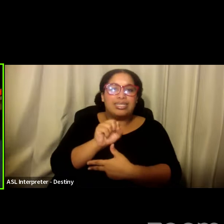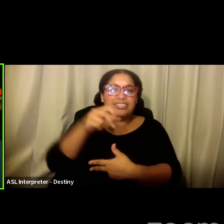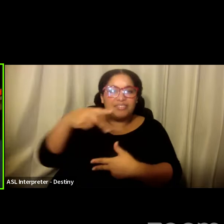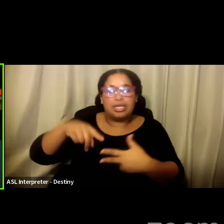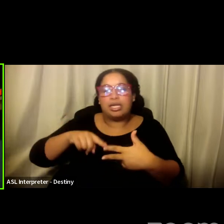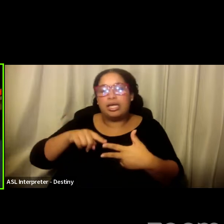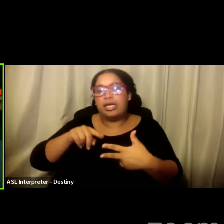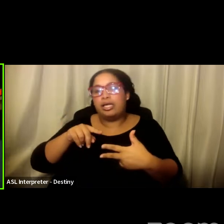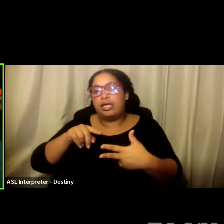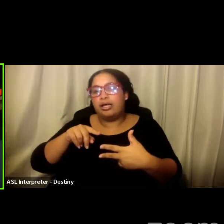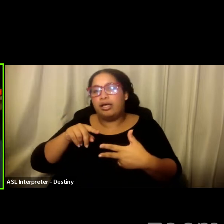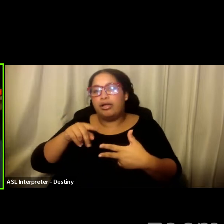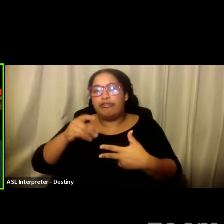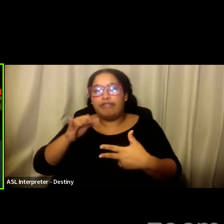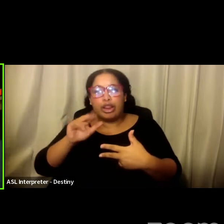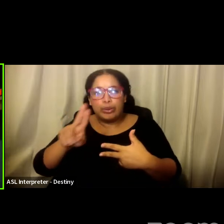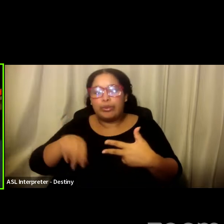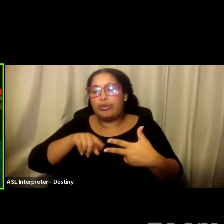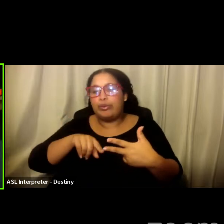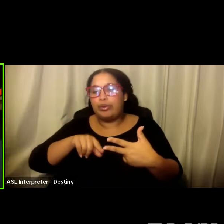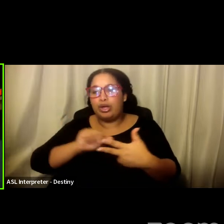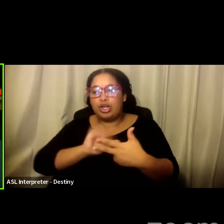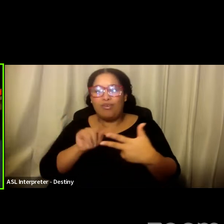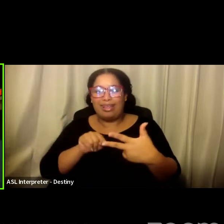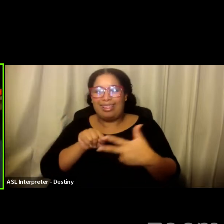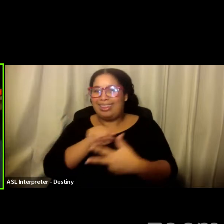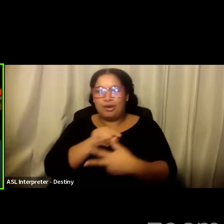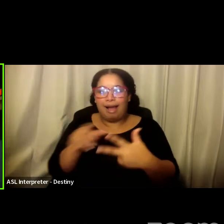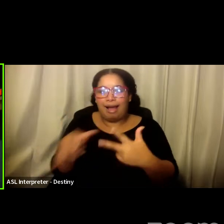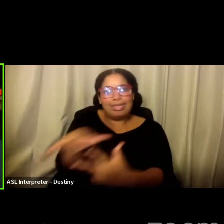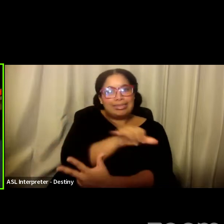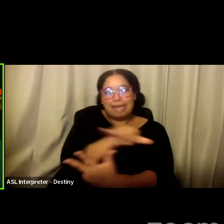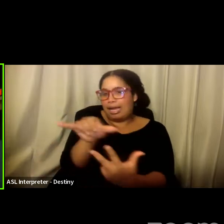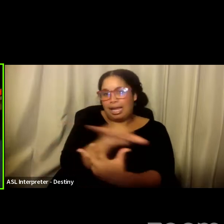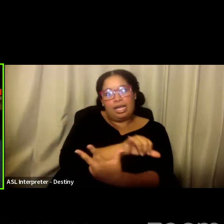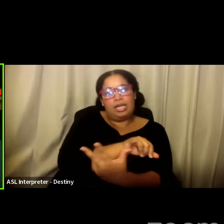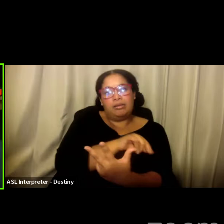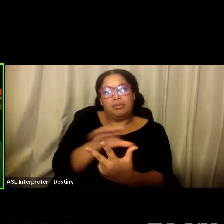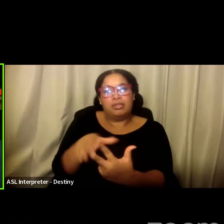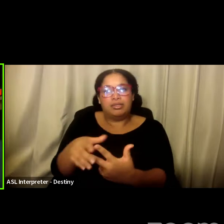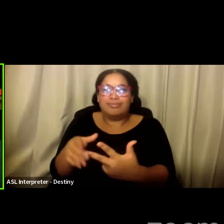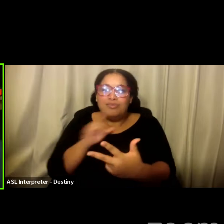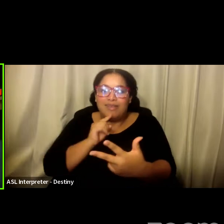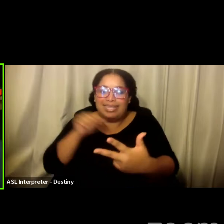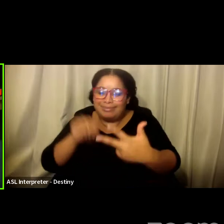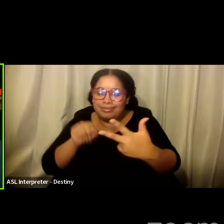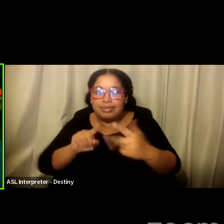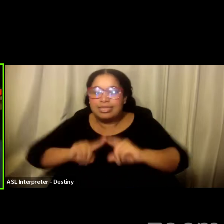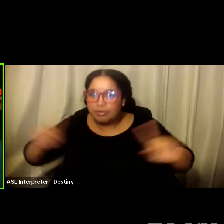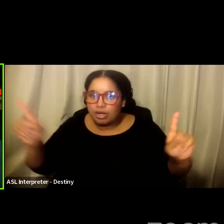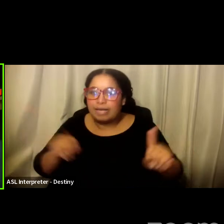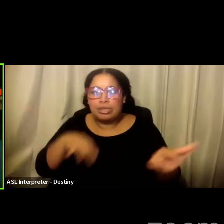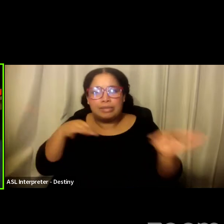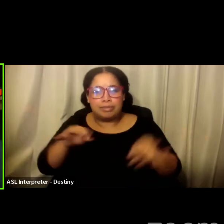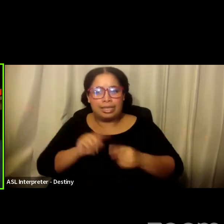same things. And really explaining how people, you know, explaining to people